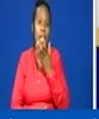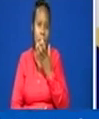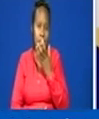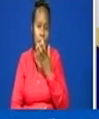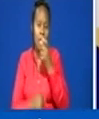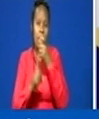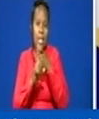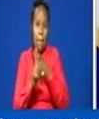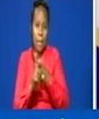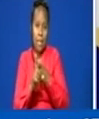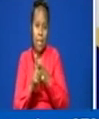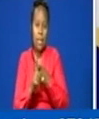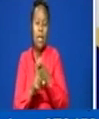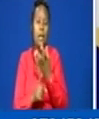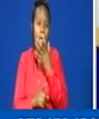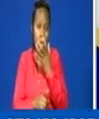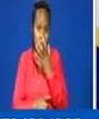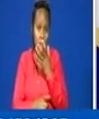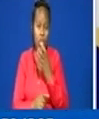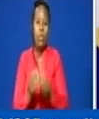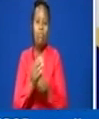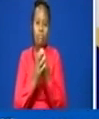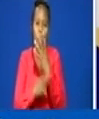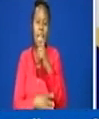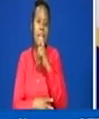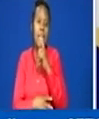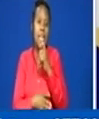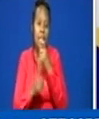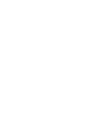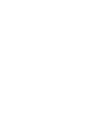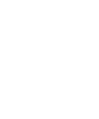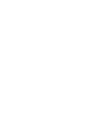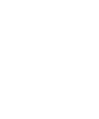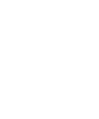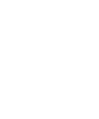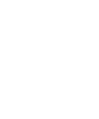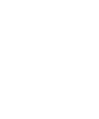the temperatures or heat, we are able to generate heat from outside.